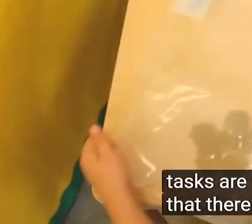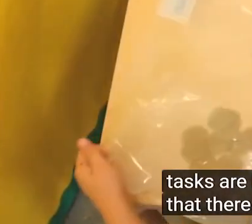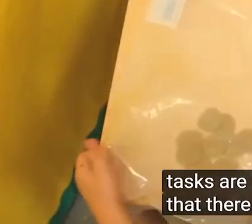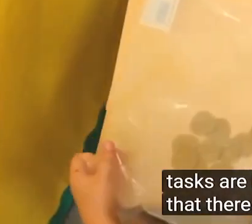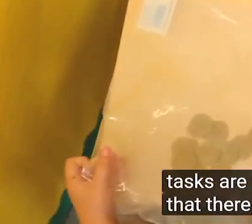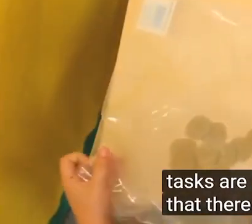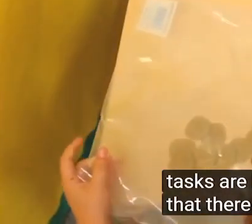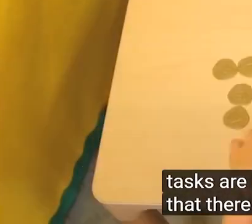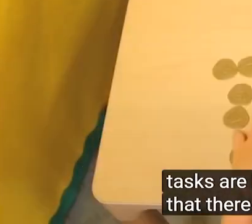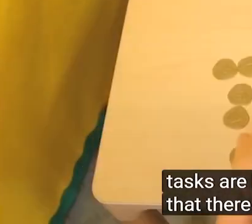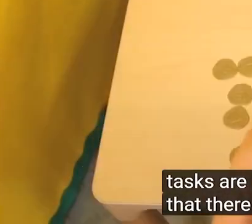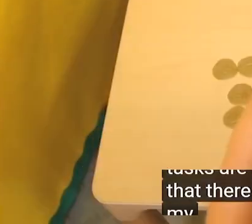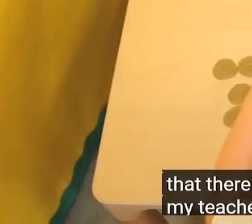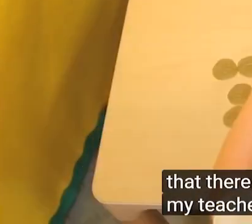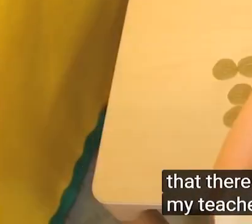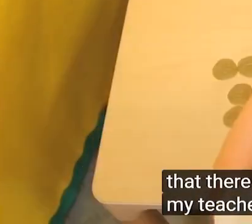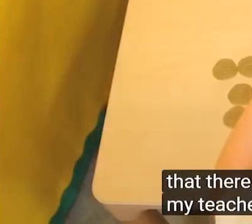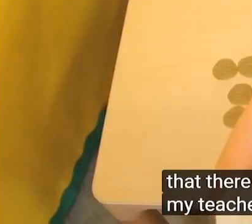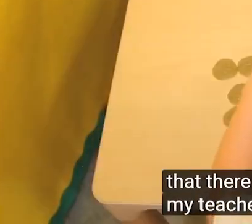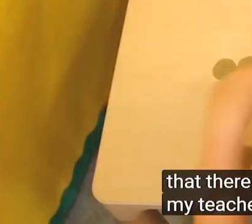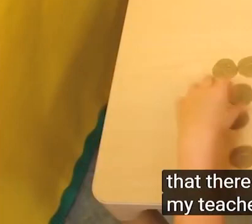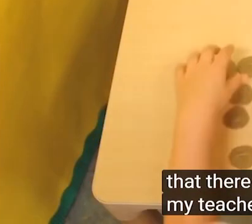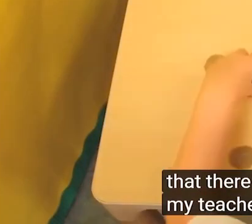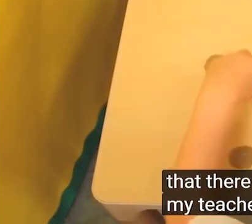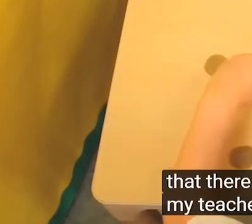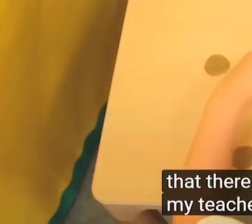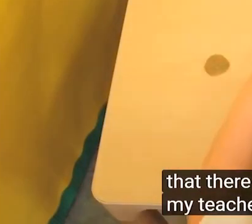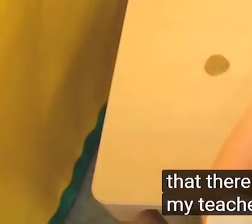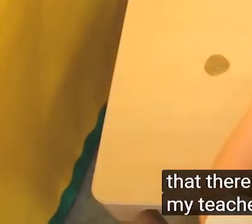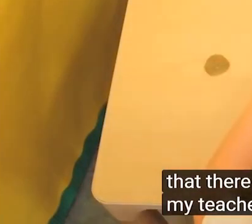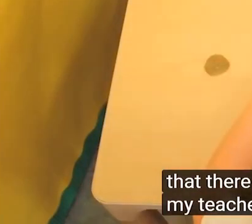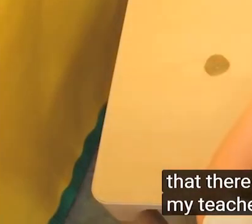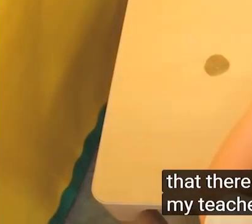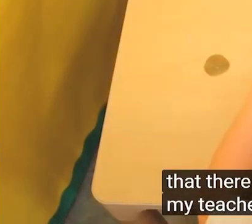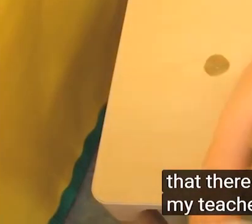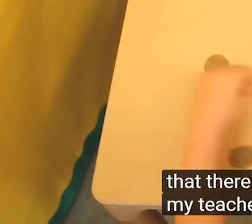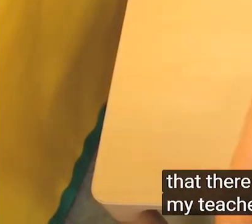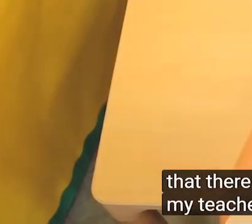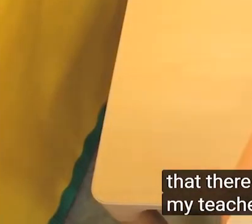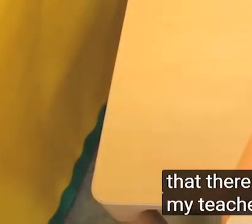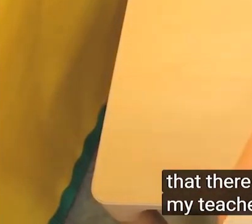I start with what my teacher calls a posting exercise.